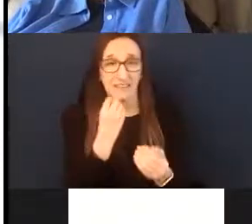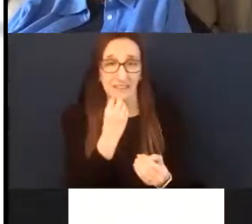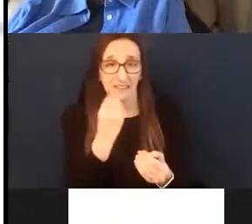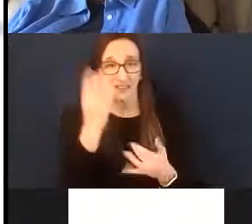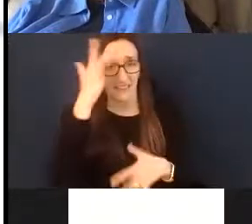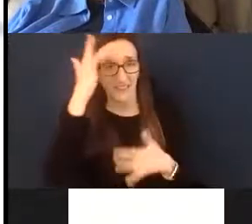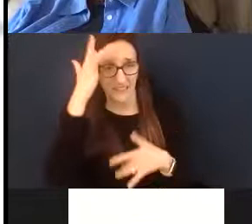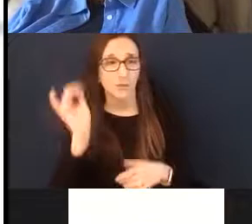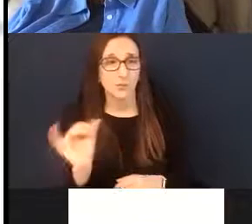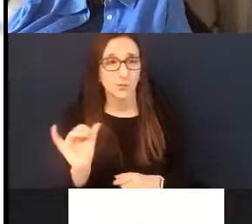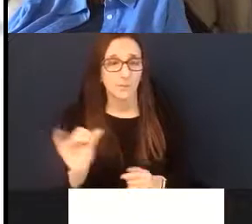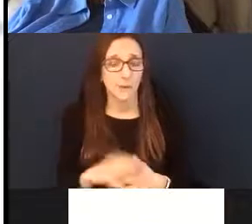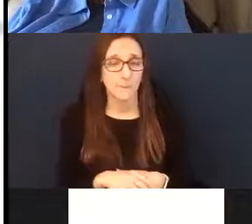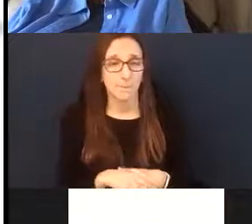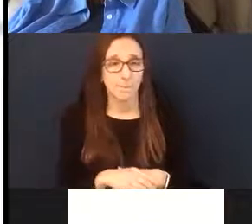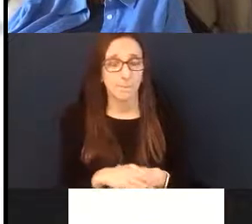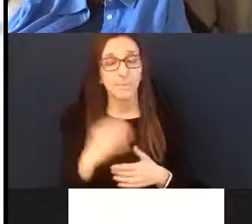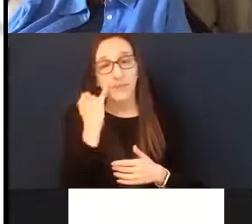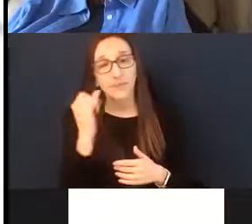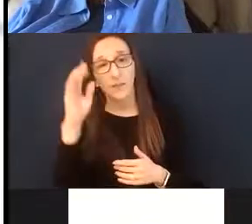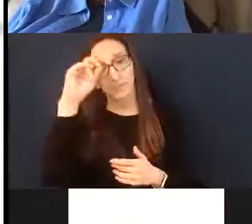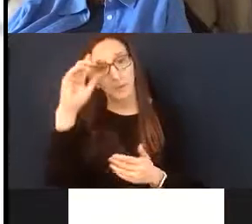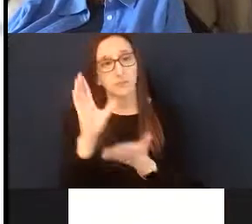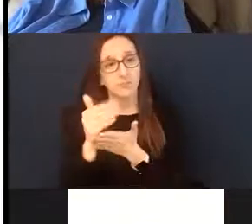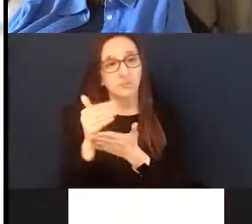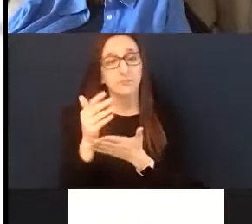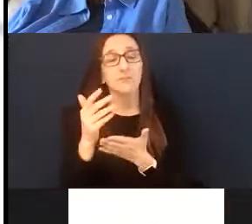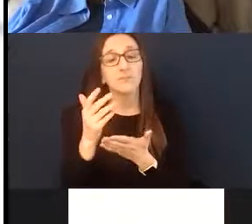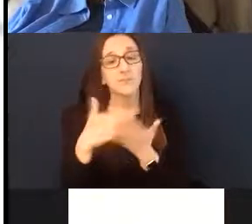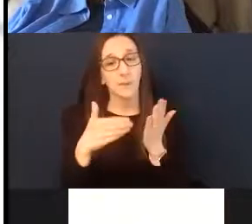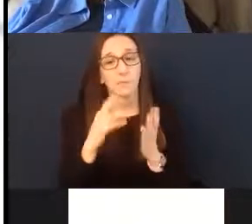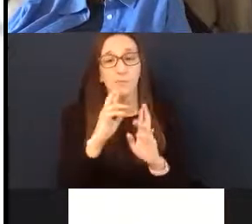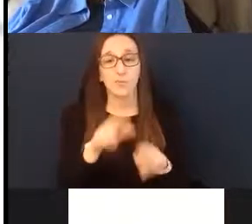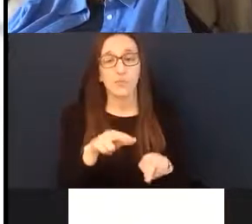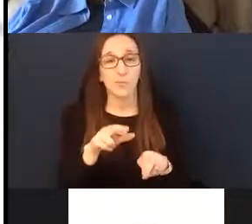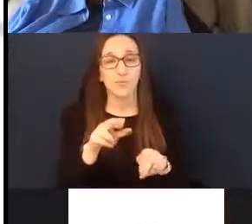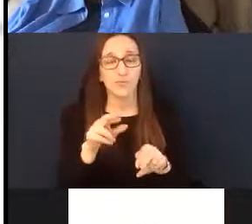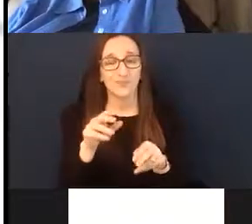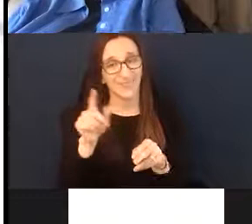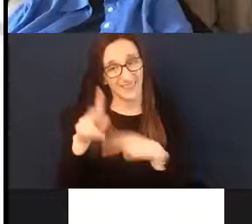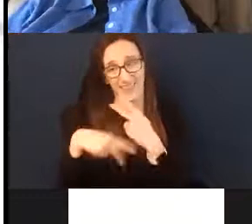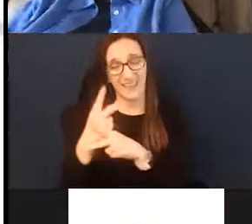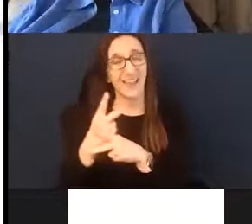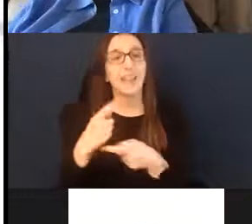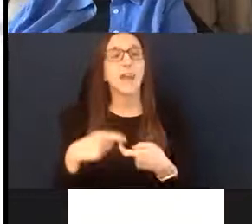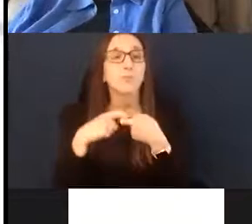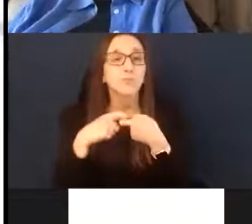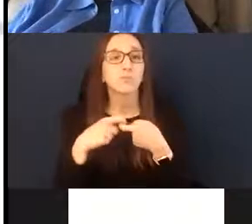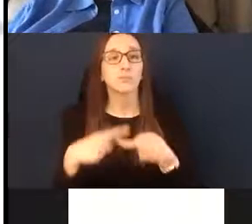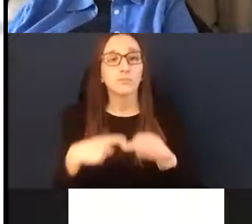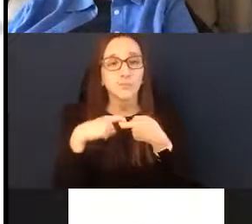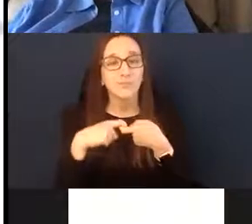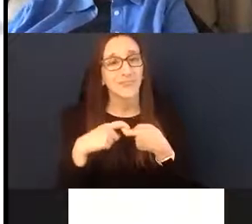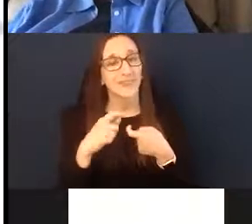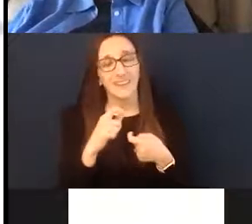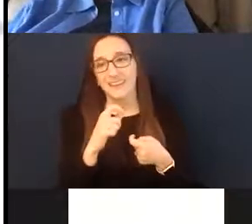again. So the eating disorder organizations report that this type of diet, the intermittent fasting, is unhealthy